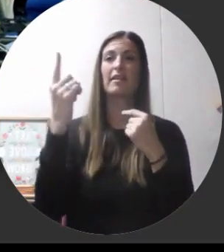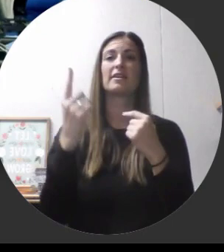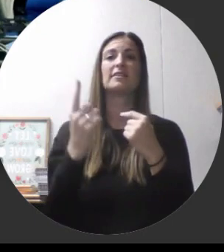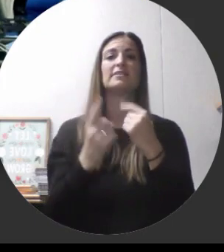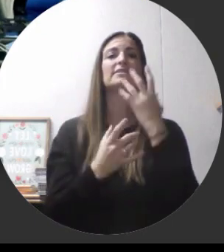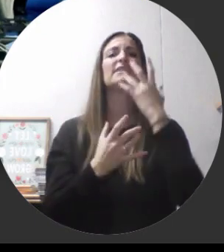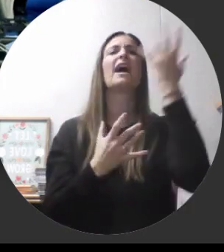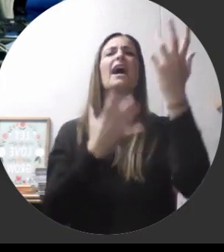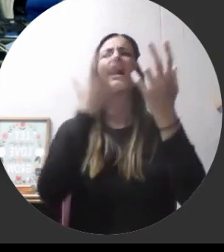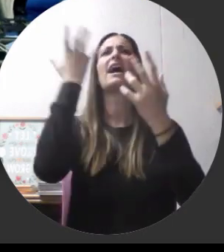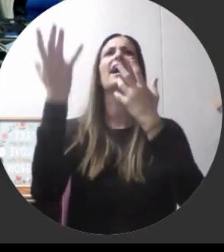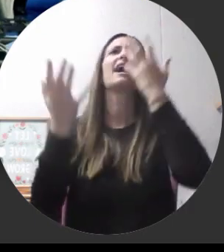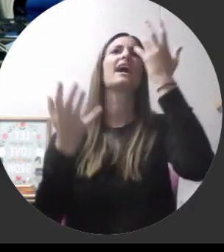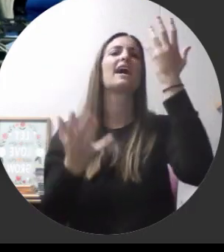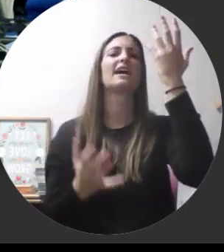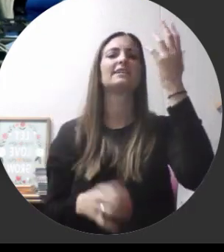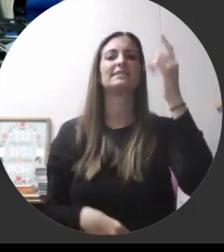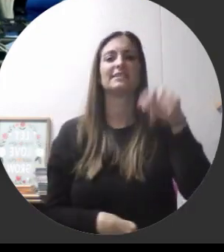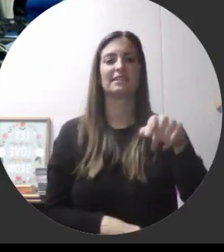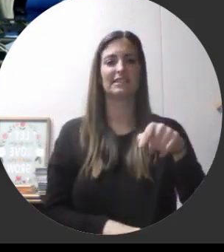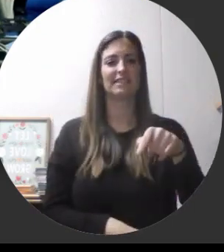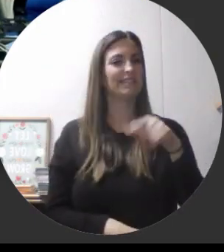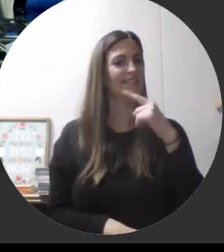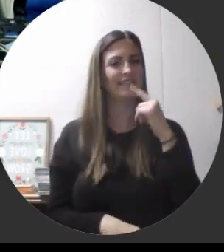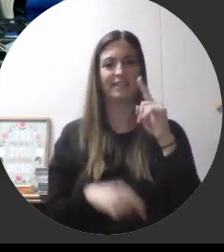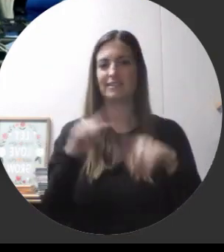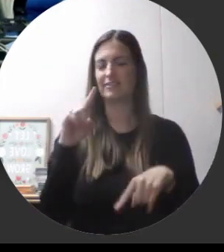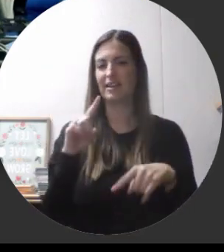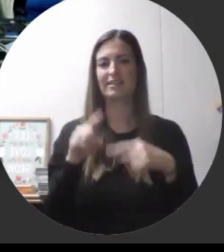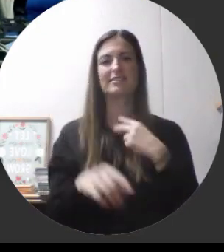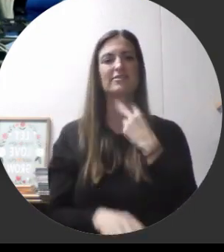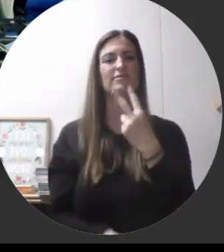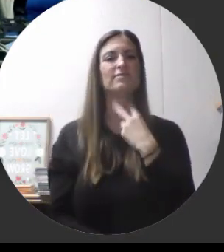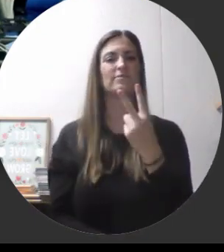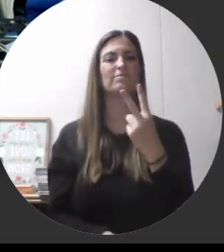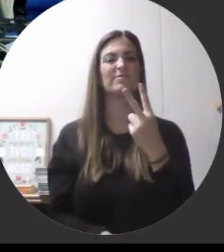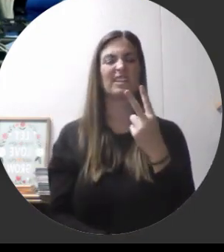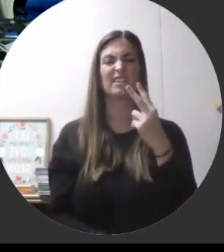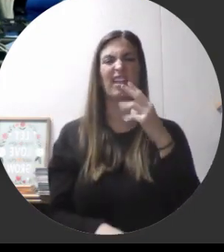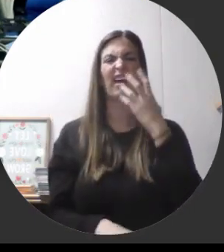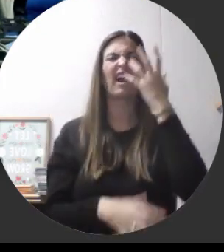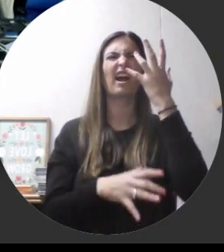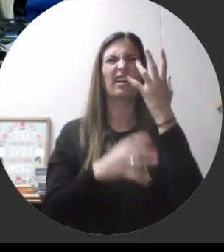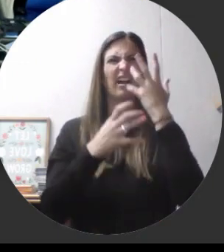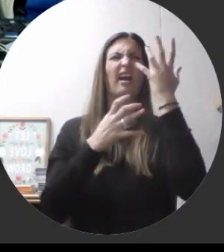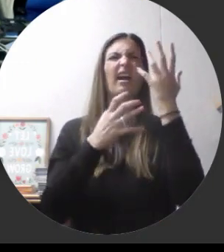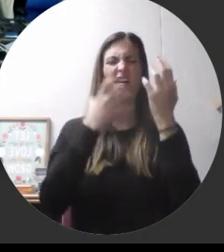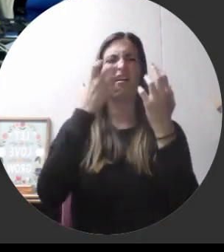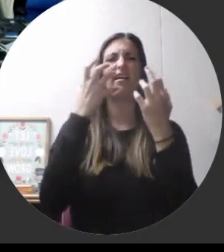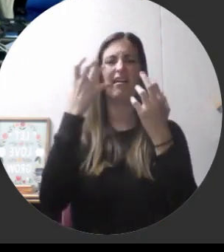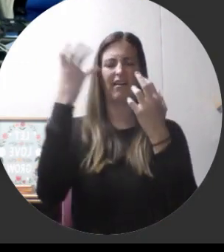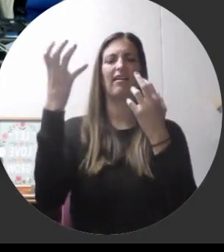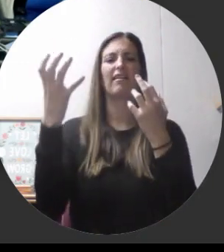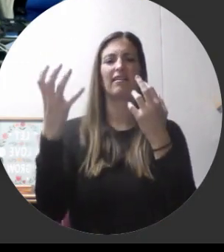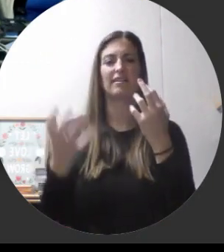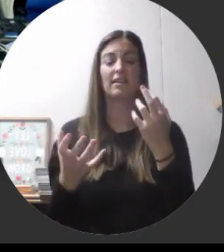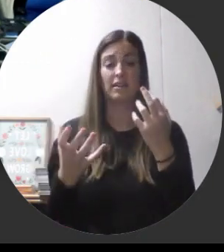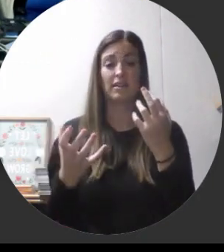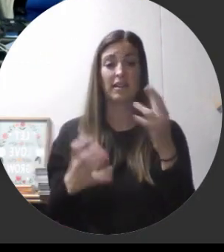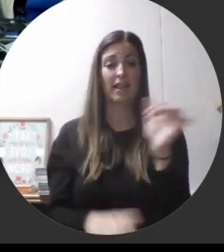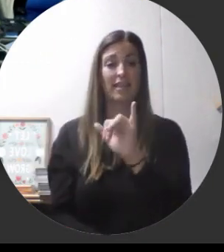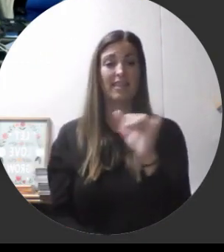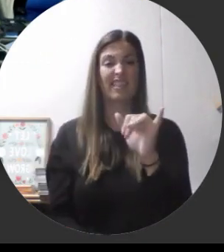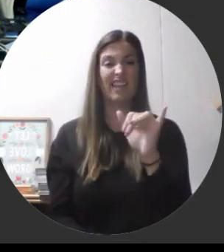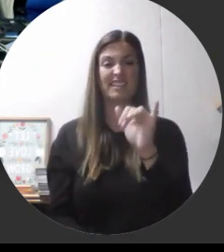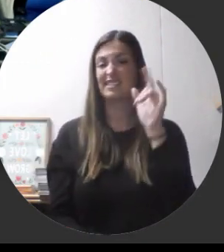impatiently. He could no longer be said to chirrup, for his voice had broken, so that instead he made a kind of a rough bellow, like a